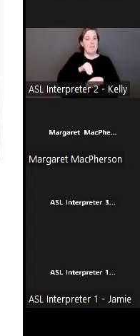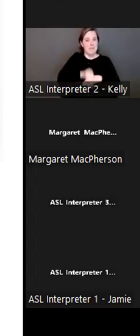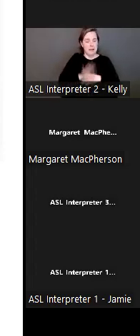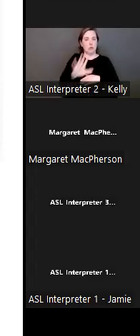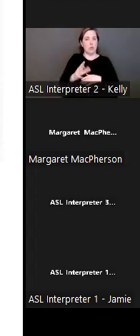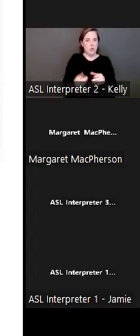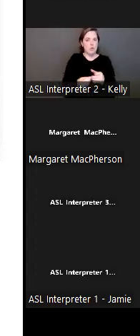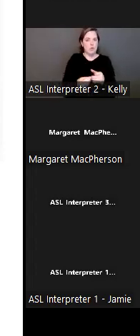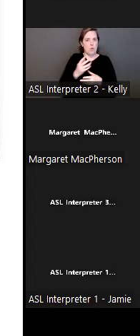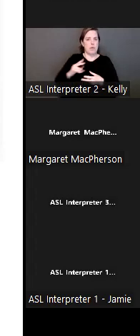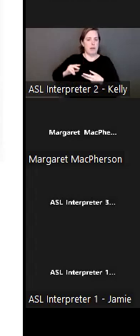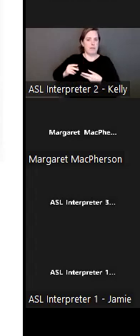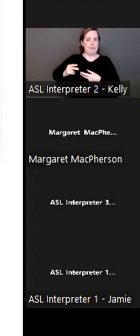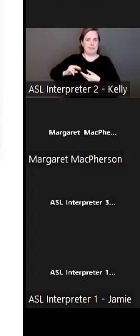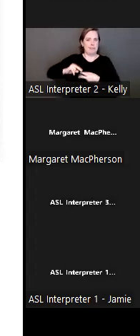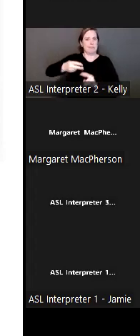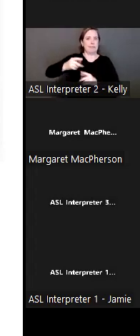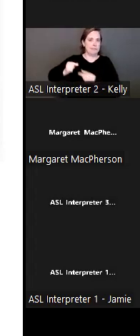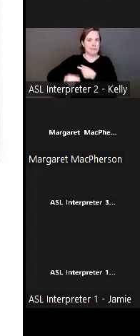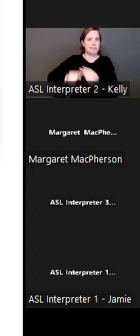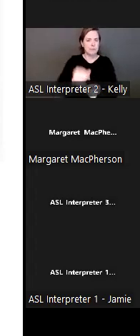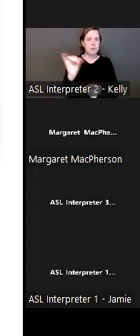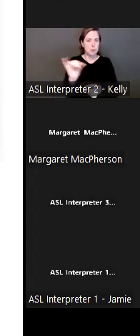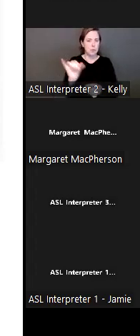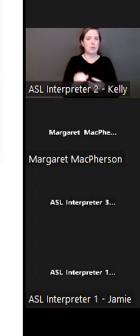events. And essentially, the way I describe this